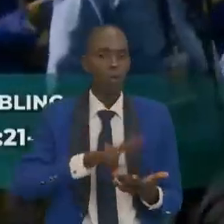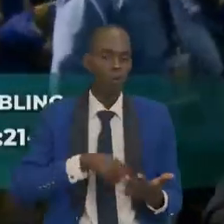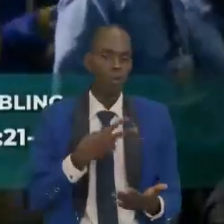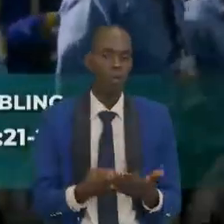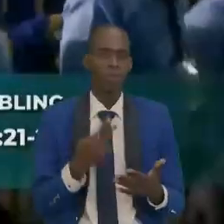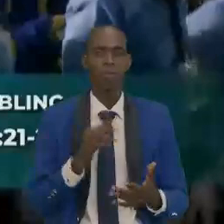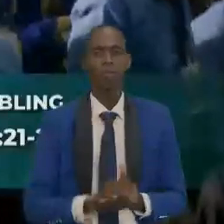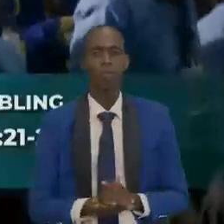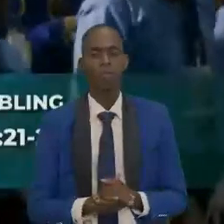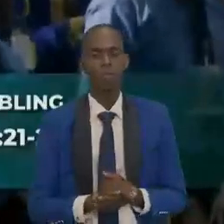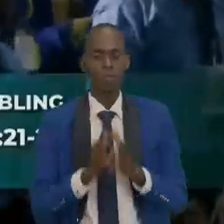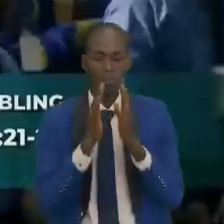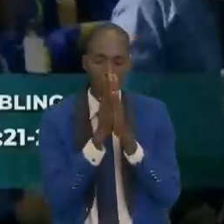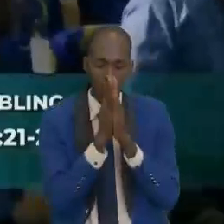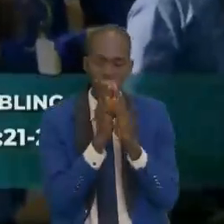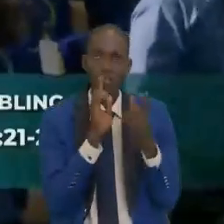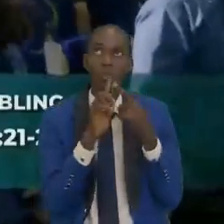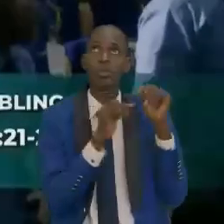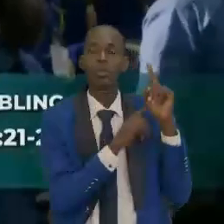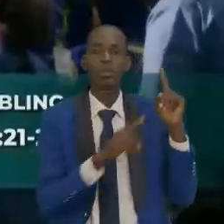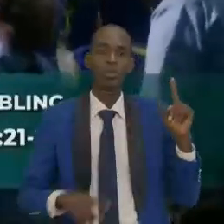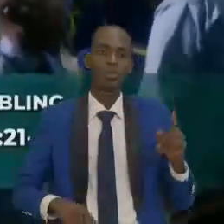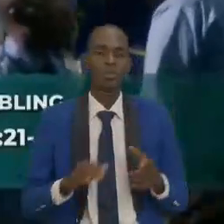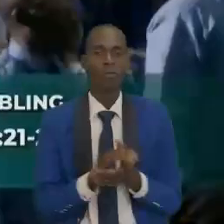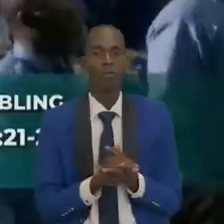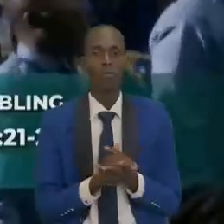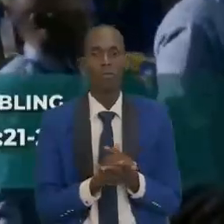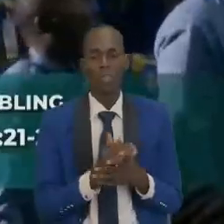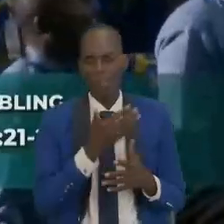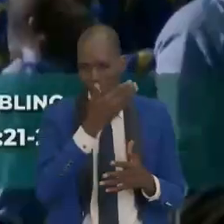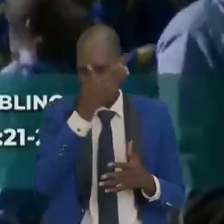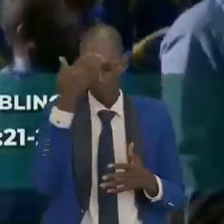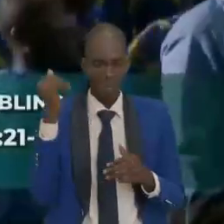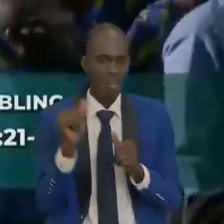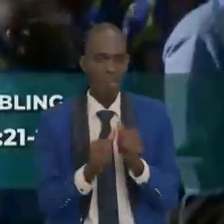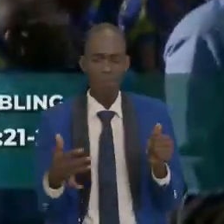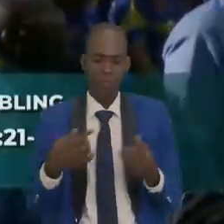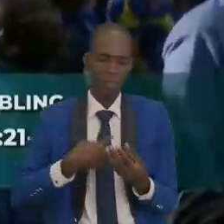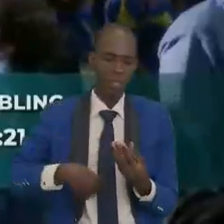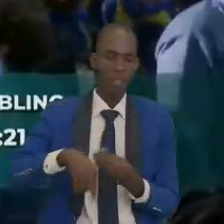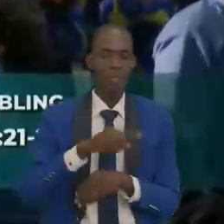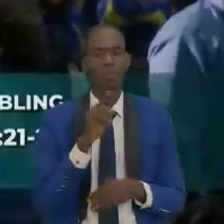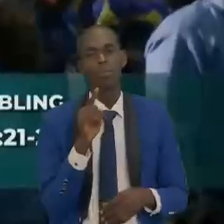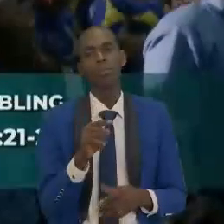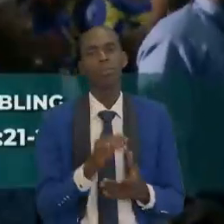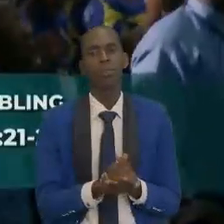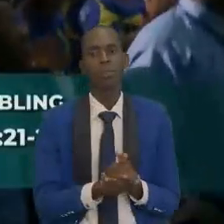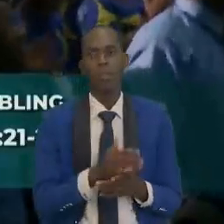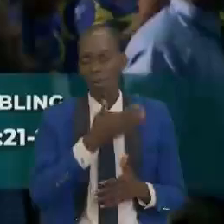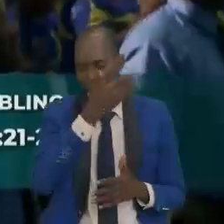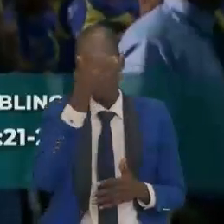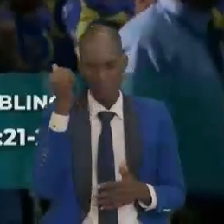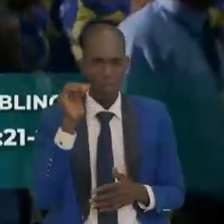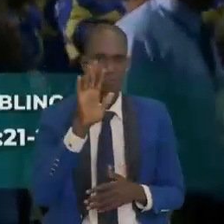call upon the Lord forget everything around you forget your